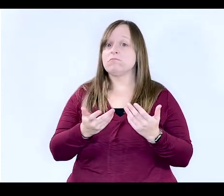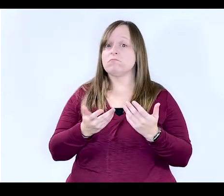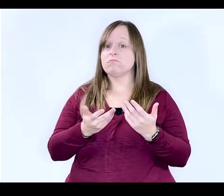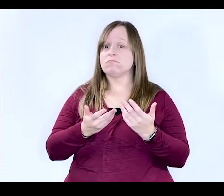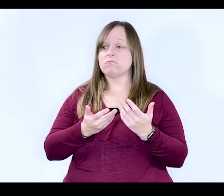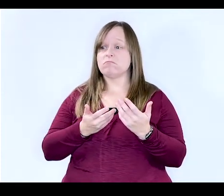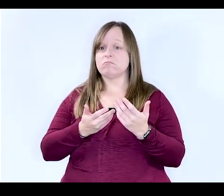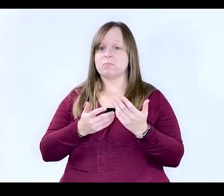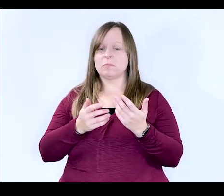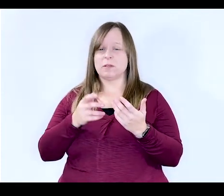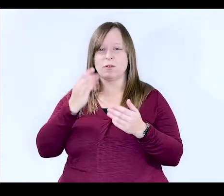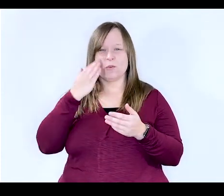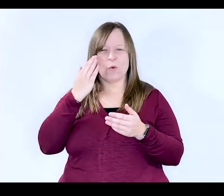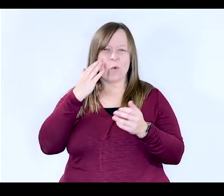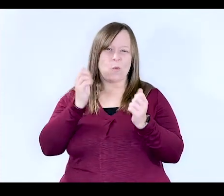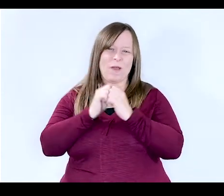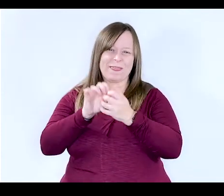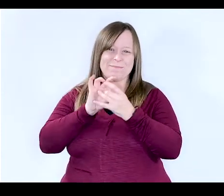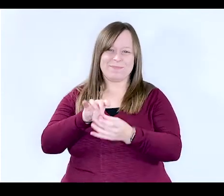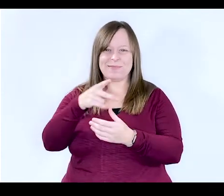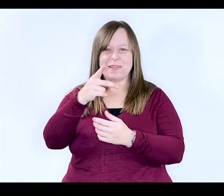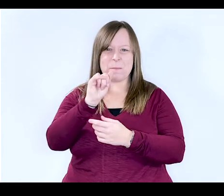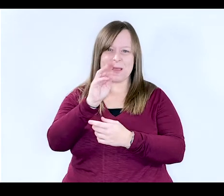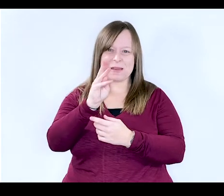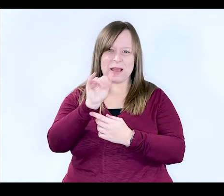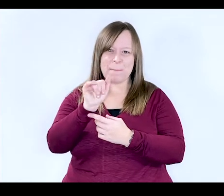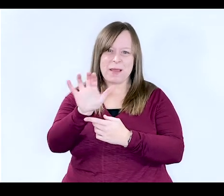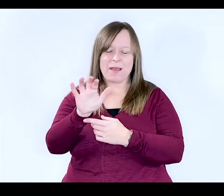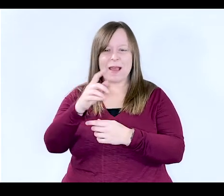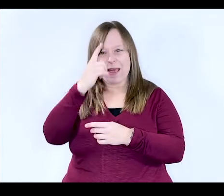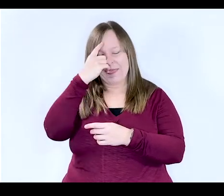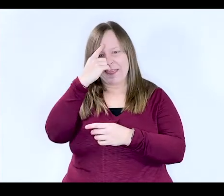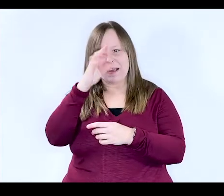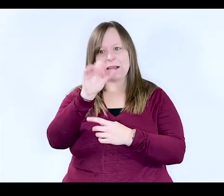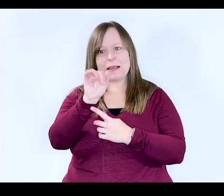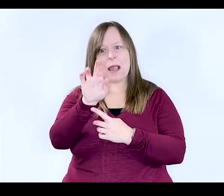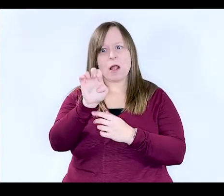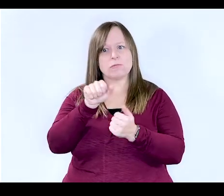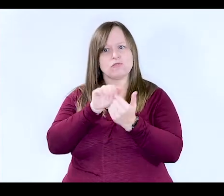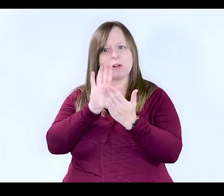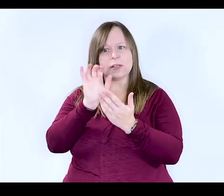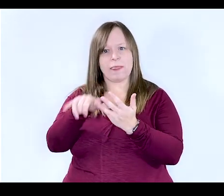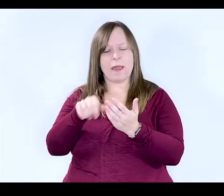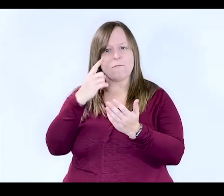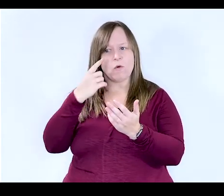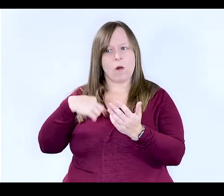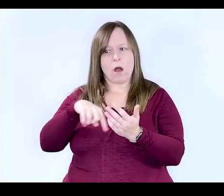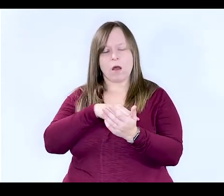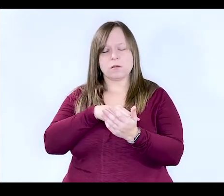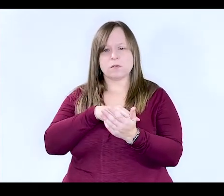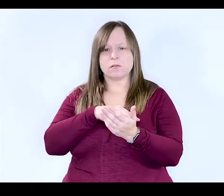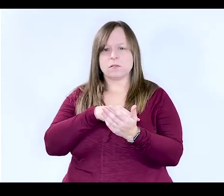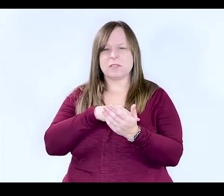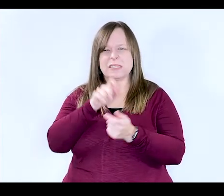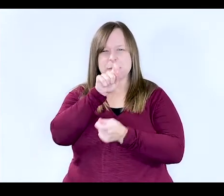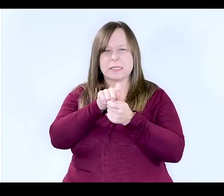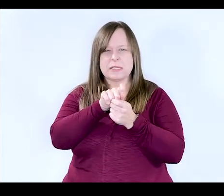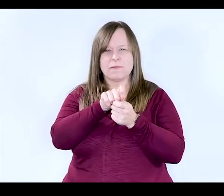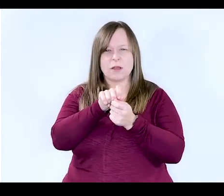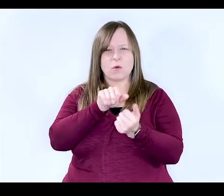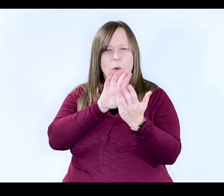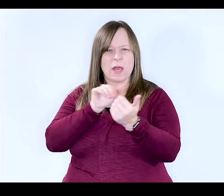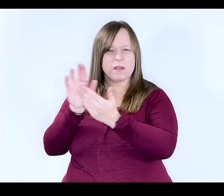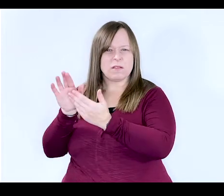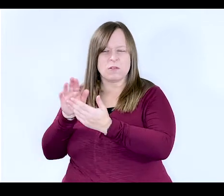on what's happening with the pandemic. So I do think that C.A.R.E is addressing that for us in certain